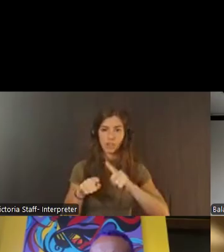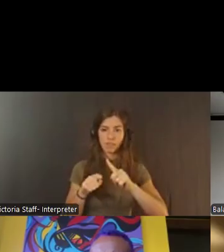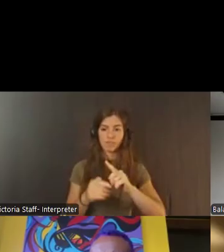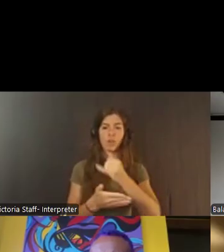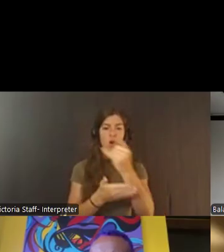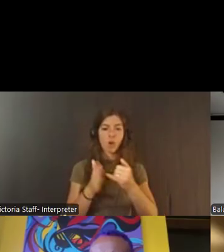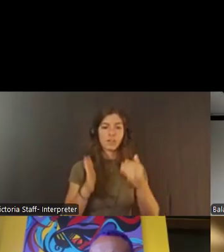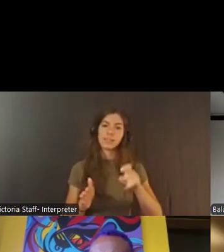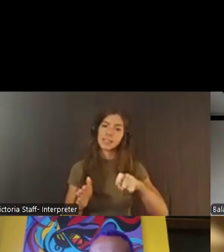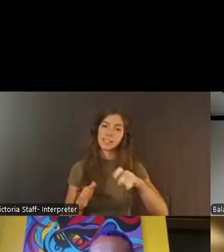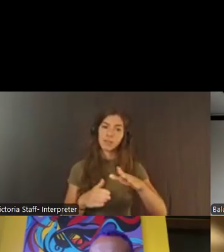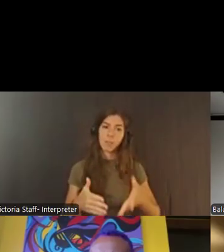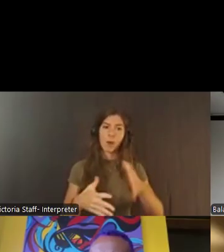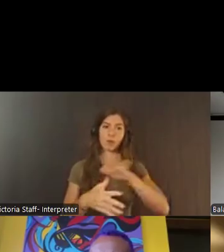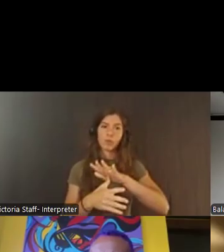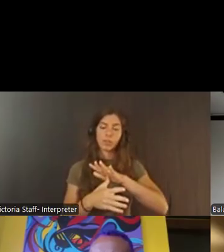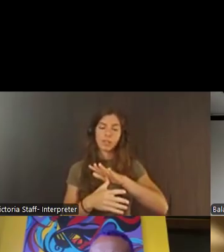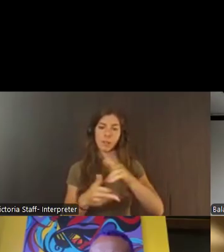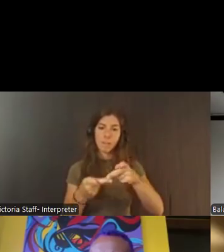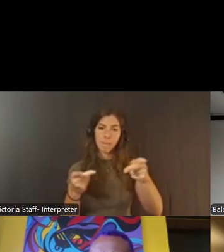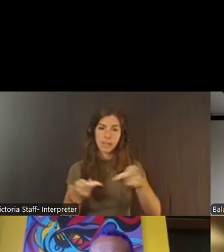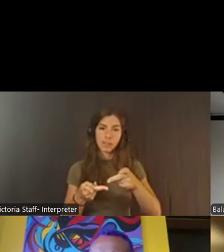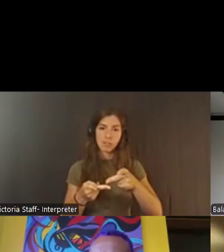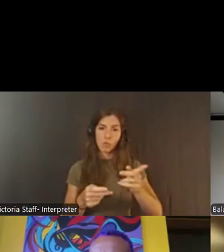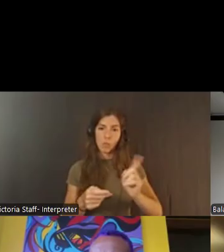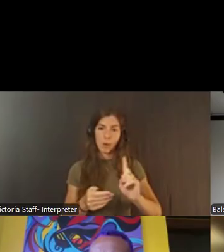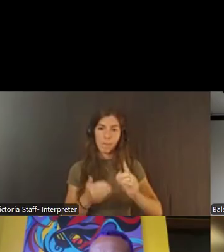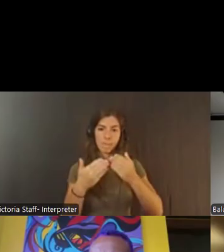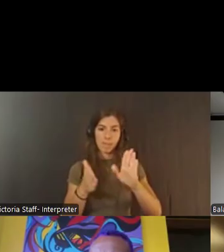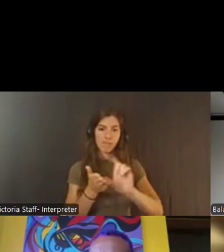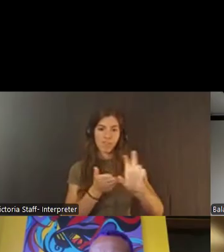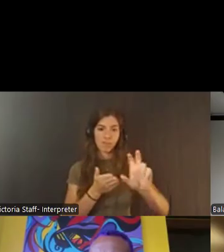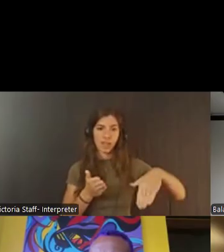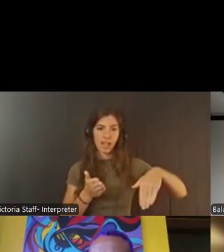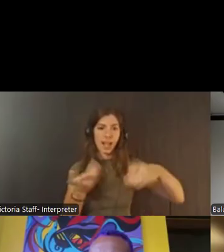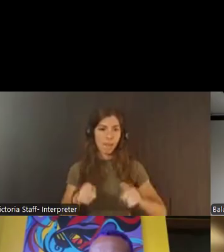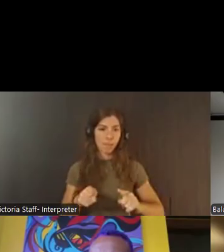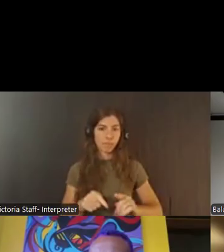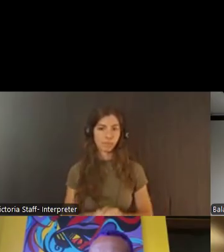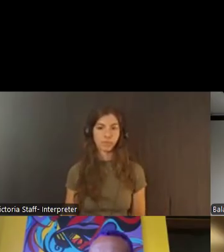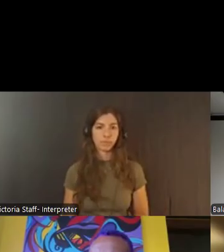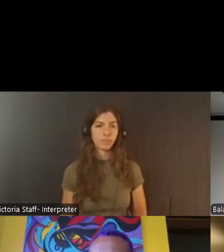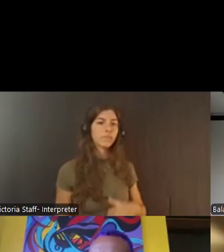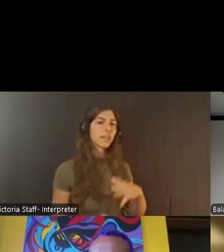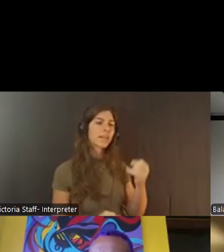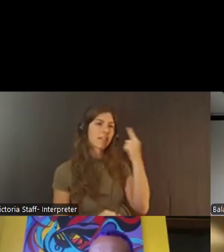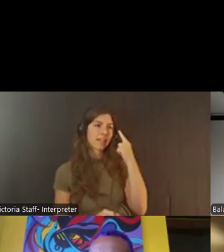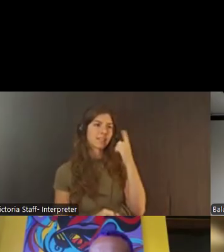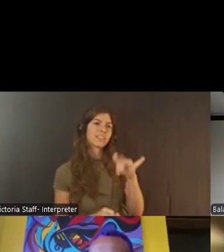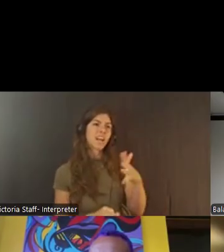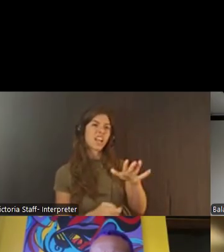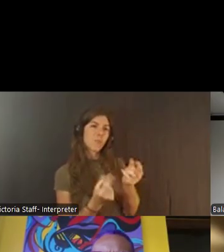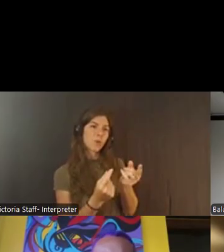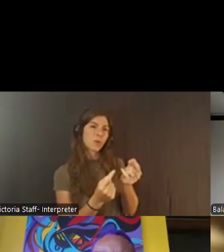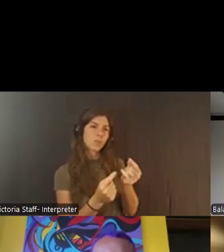where public art investment has not yet happened is first and foremost. And I think that's kind of what we did with the first arts round of